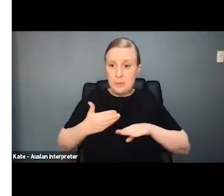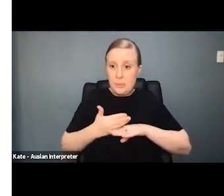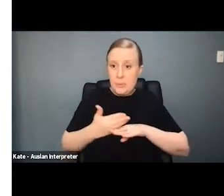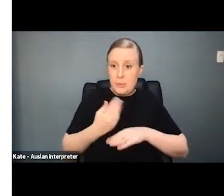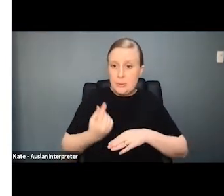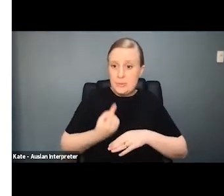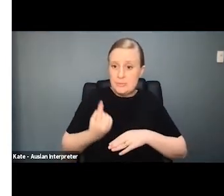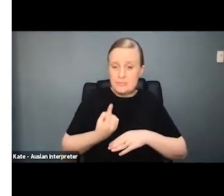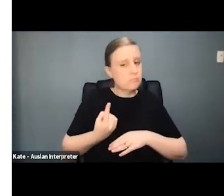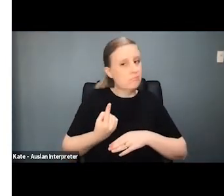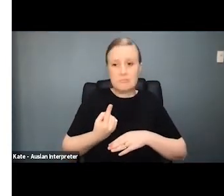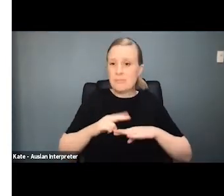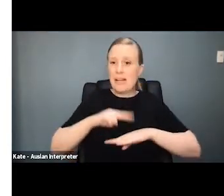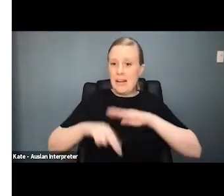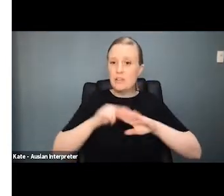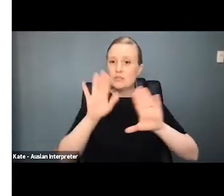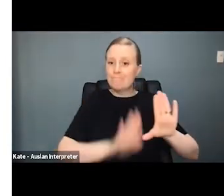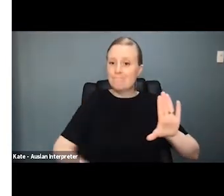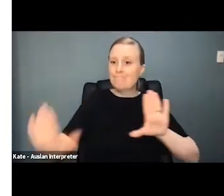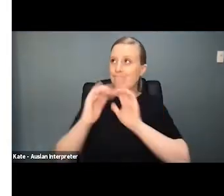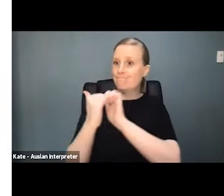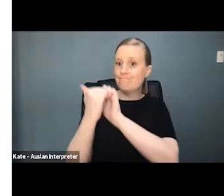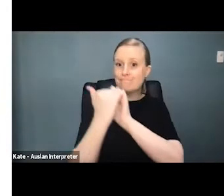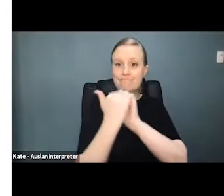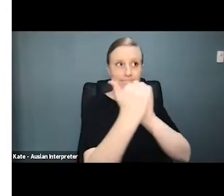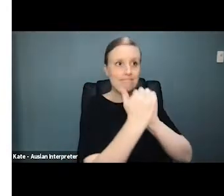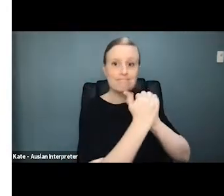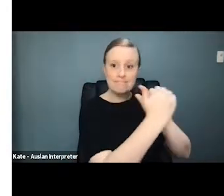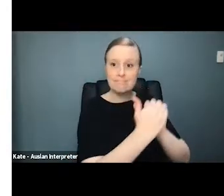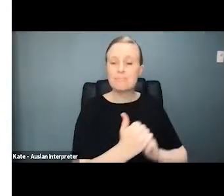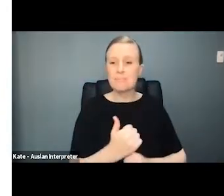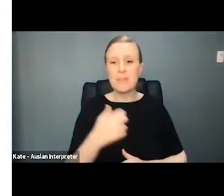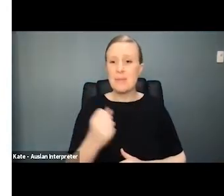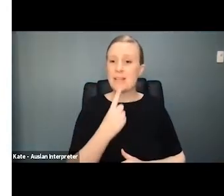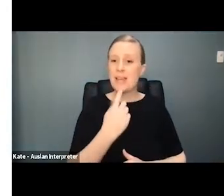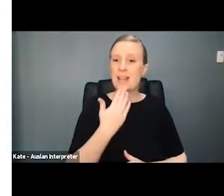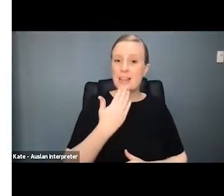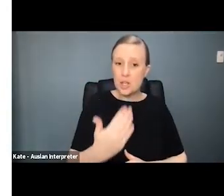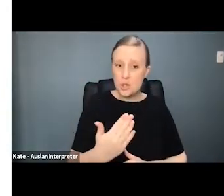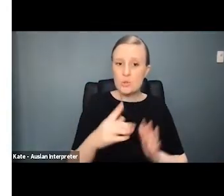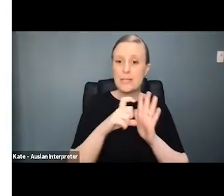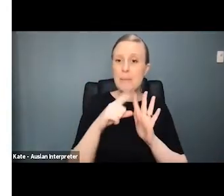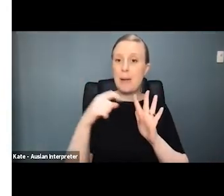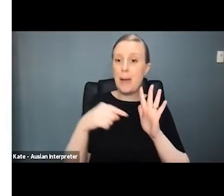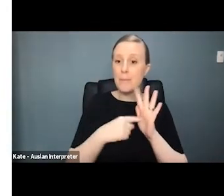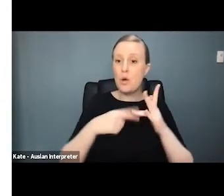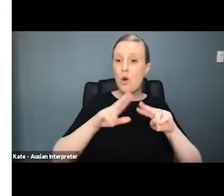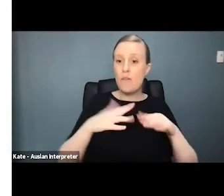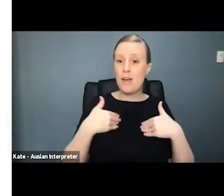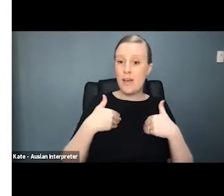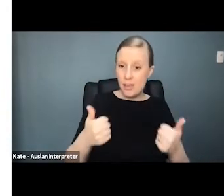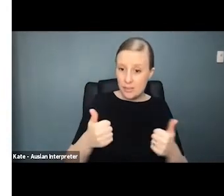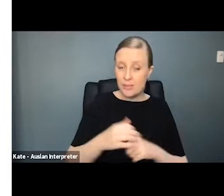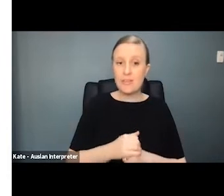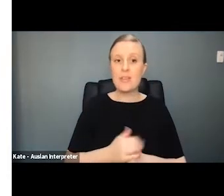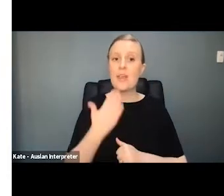our funders from the Department of Health, as well as everyone at NDARC and externally who has